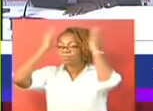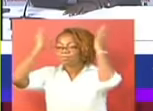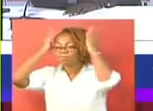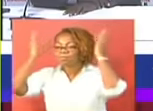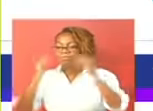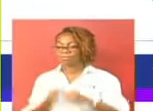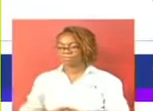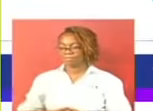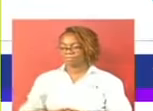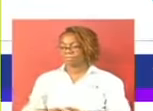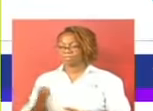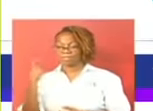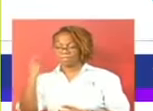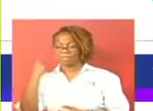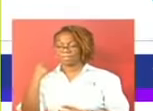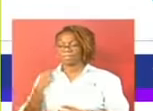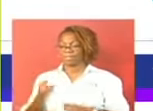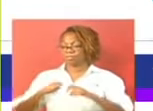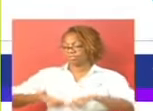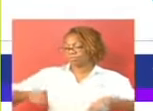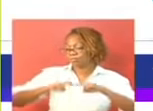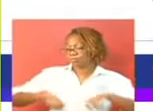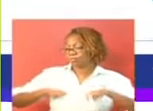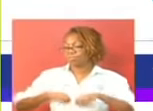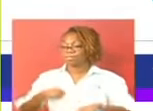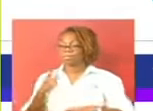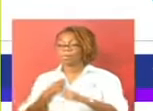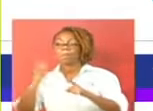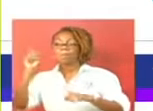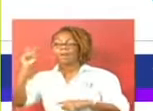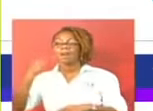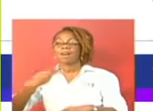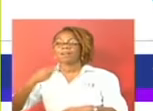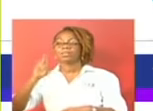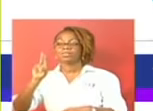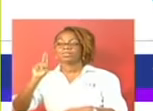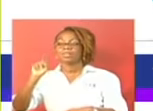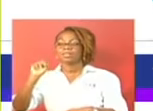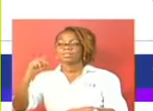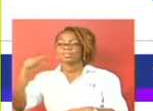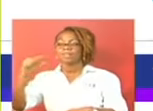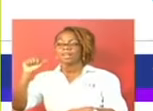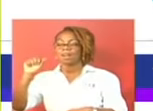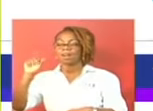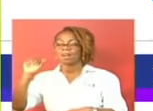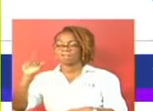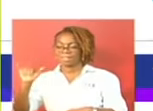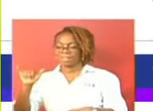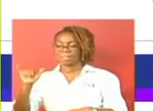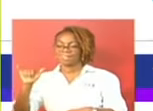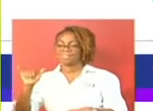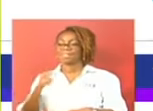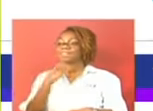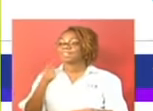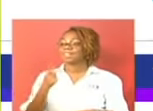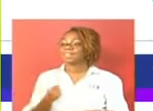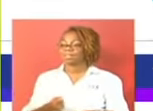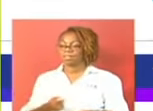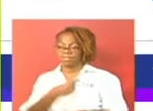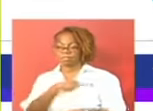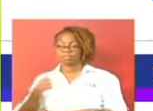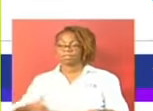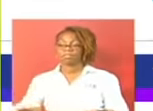recent study by two Hungarian researchers, I believe, that suggests that the Sinopharm vaccines seem to be